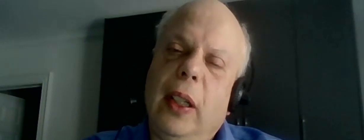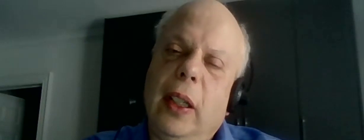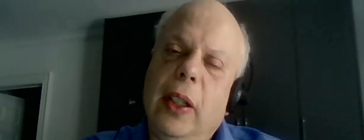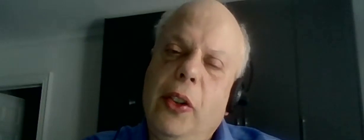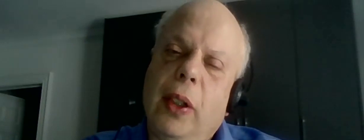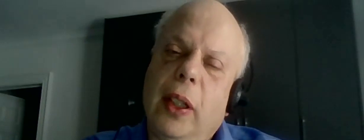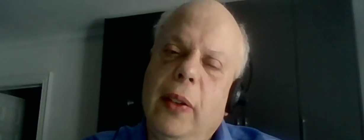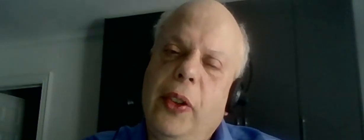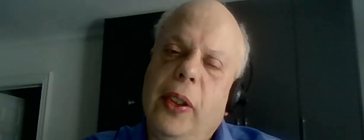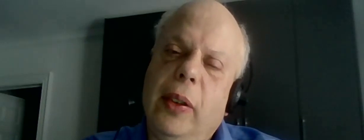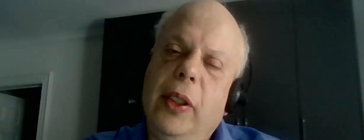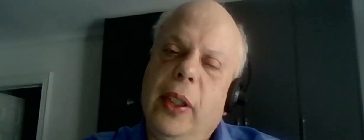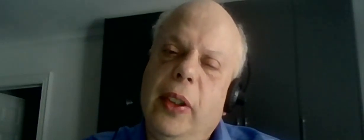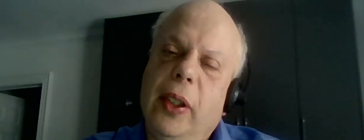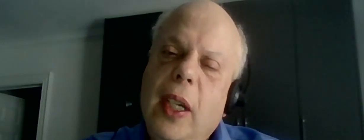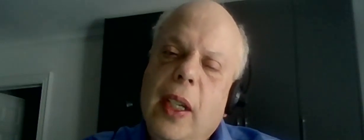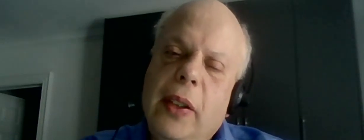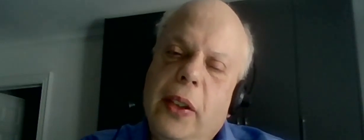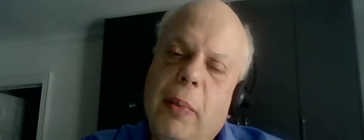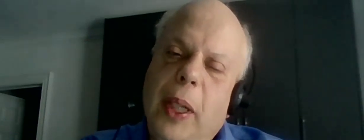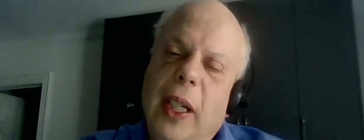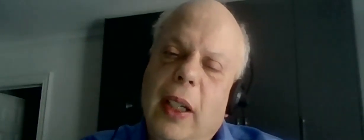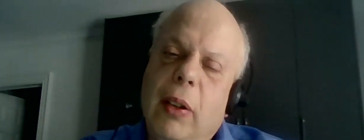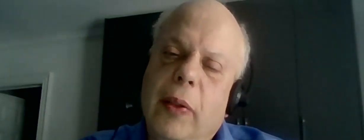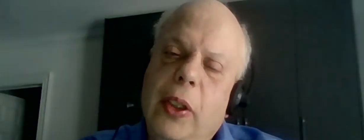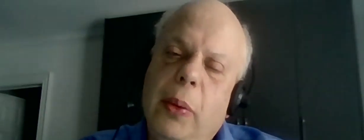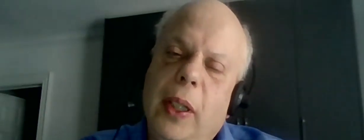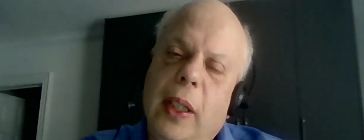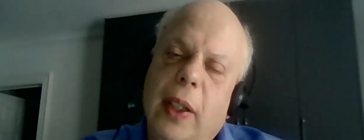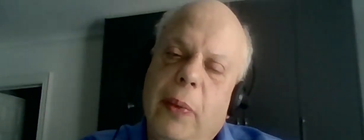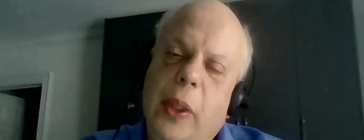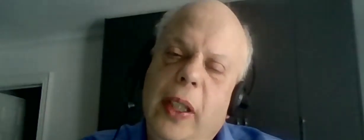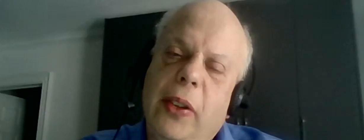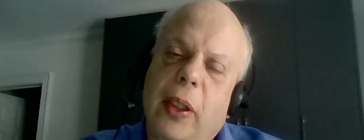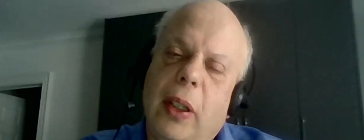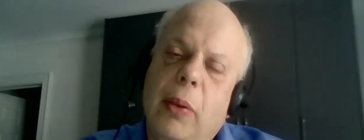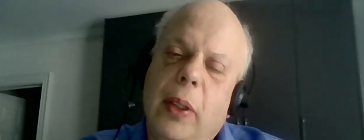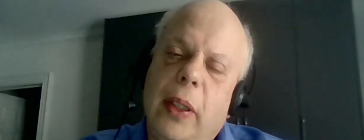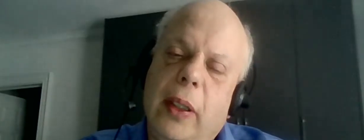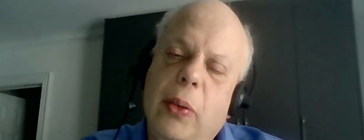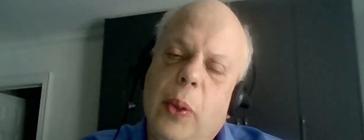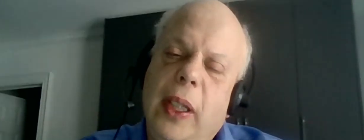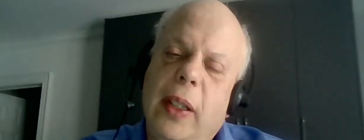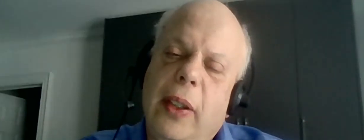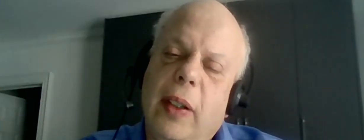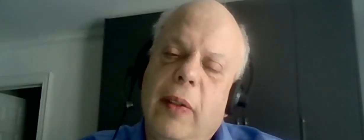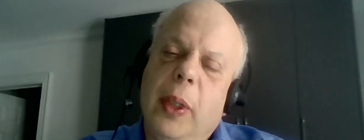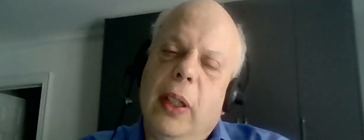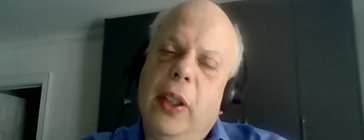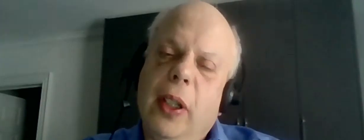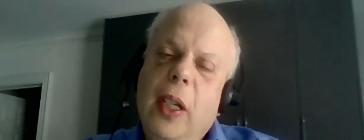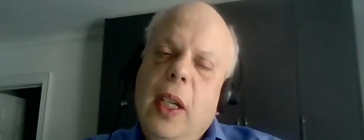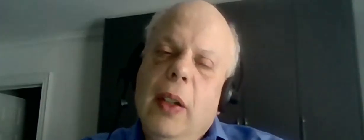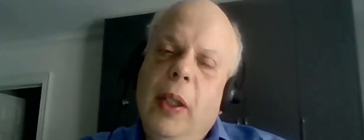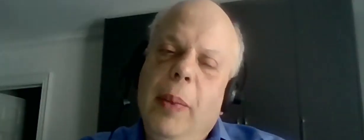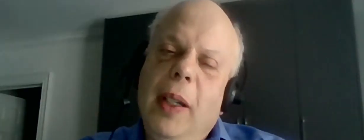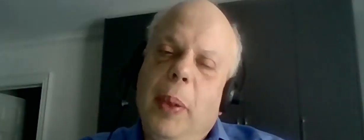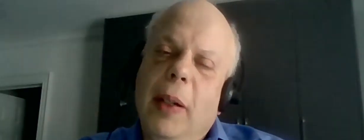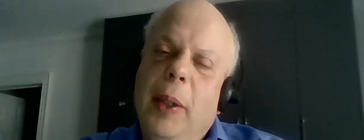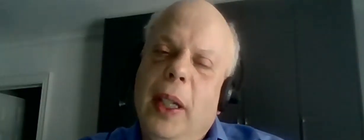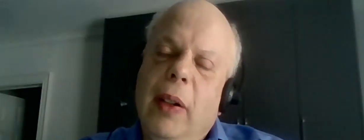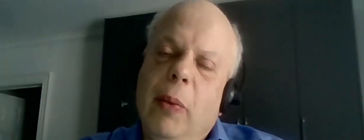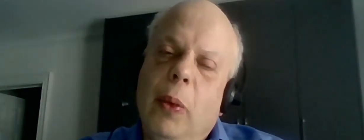offer constructive solutions. So back over 2.5 weeks ago, on the 20th of March, we